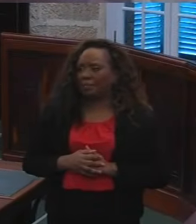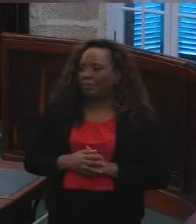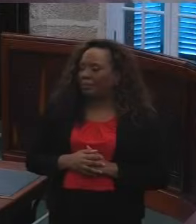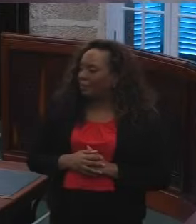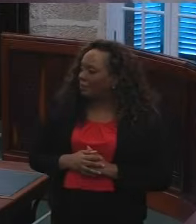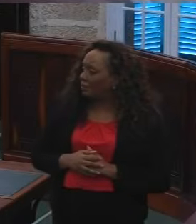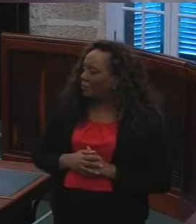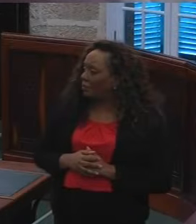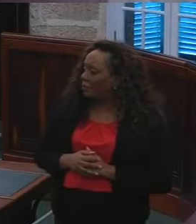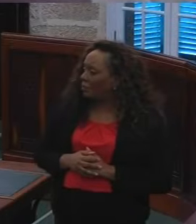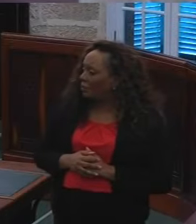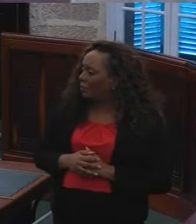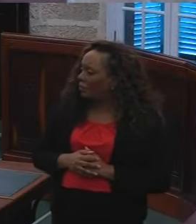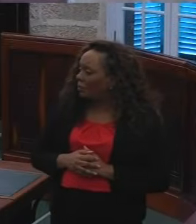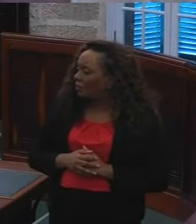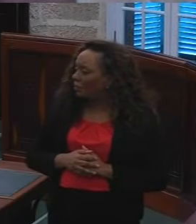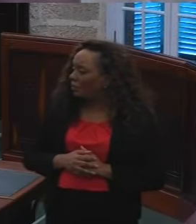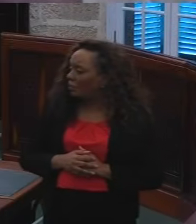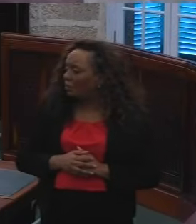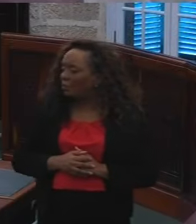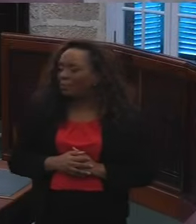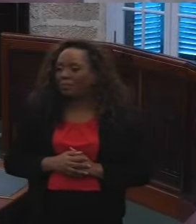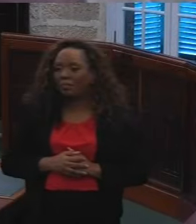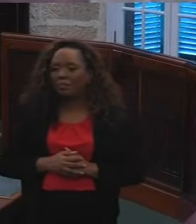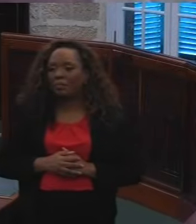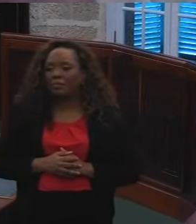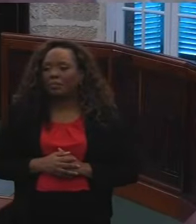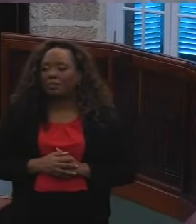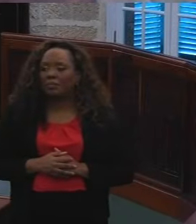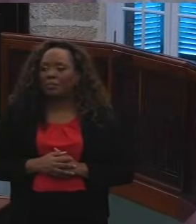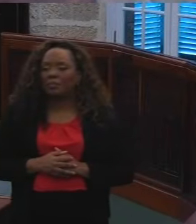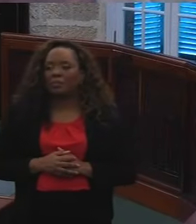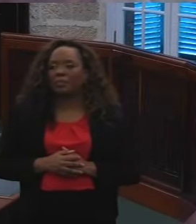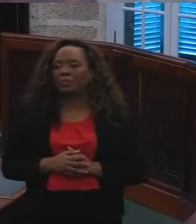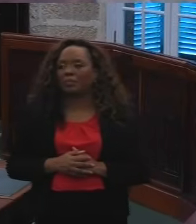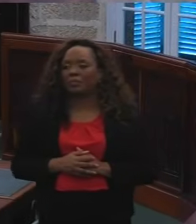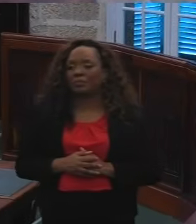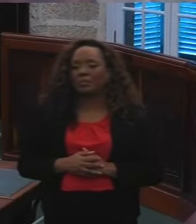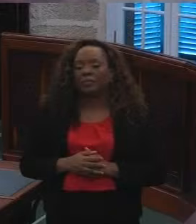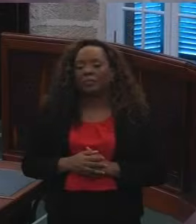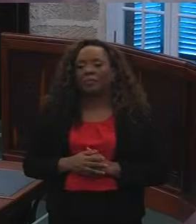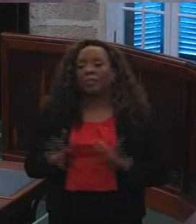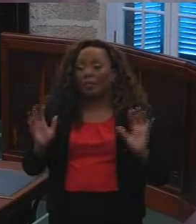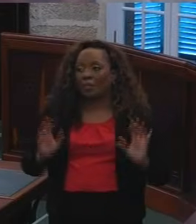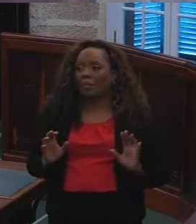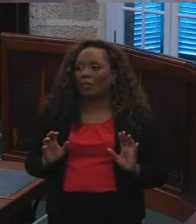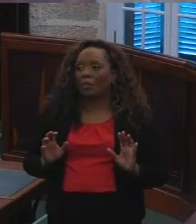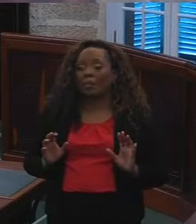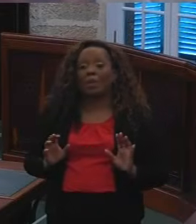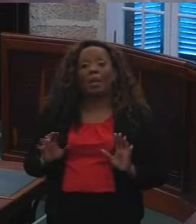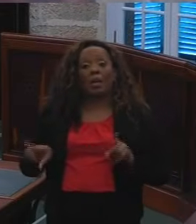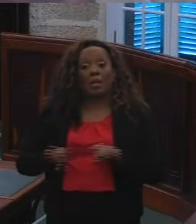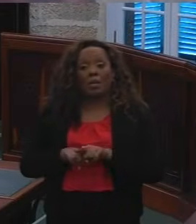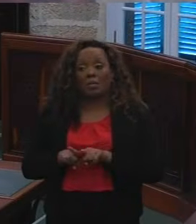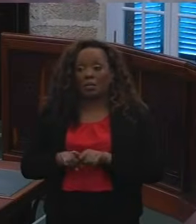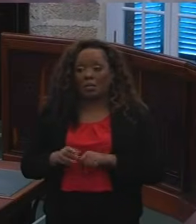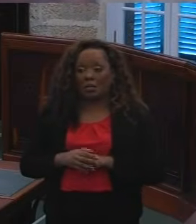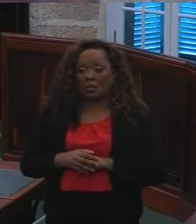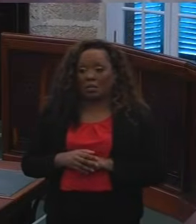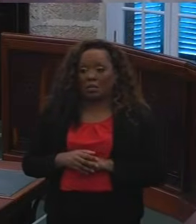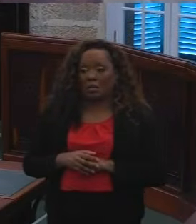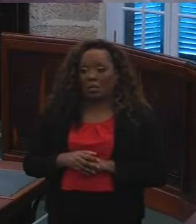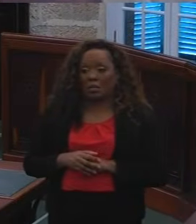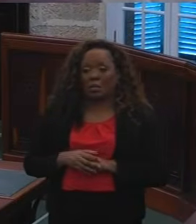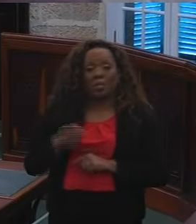also given for non-discriminatory admission to facilities. You can't discriminate when you are admitting